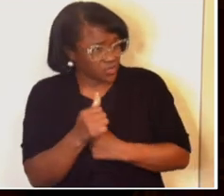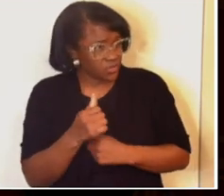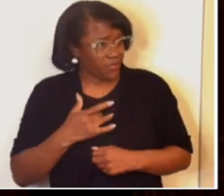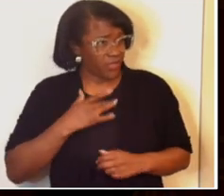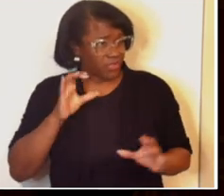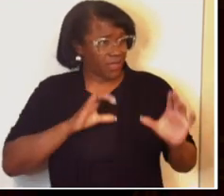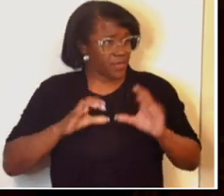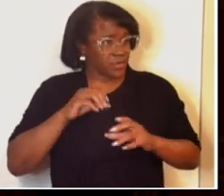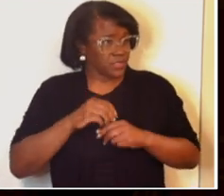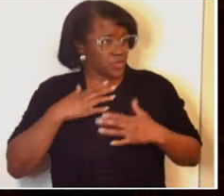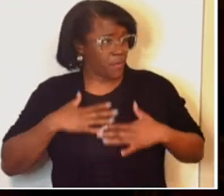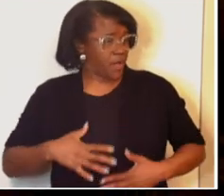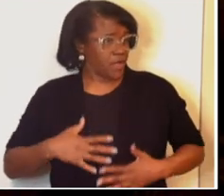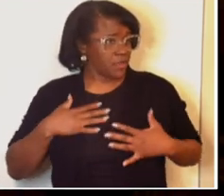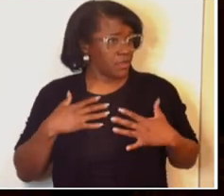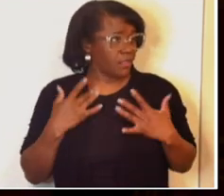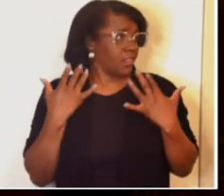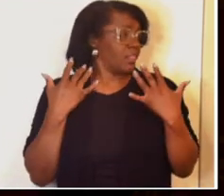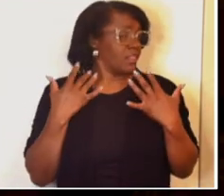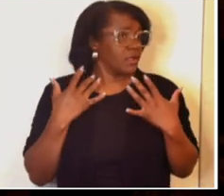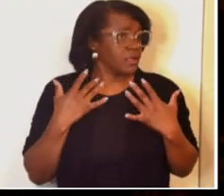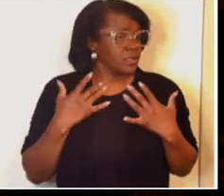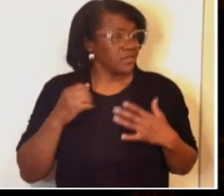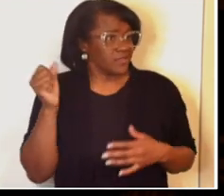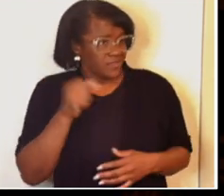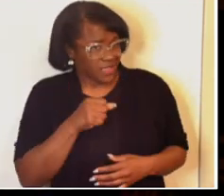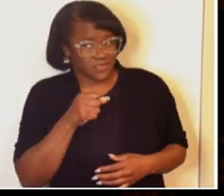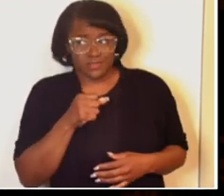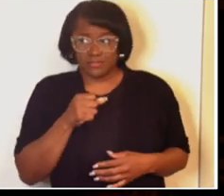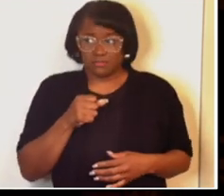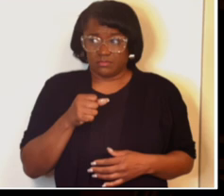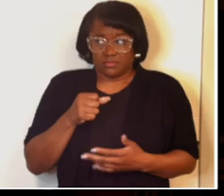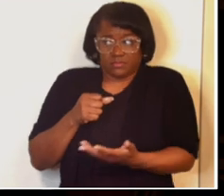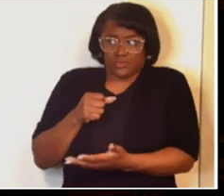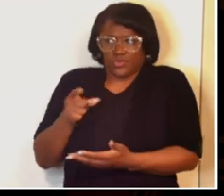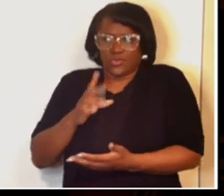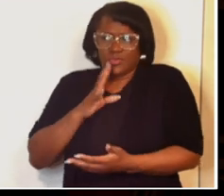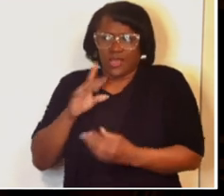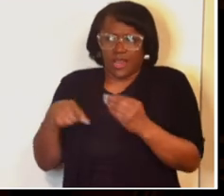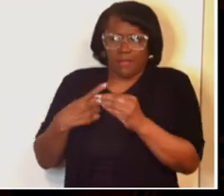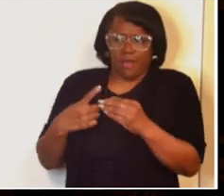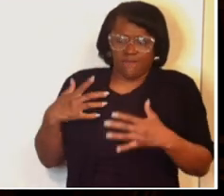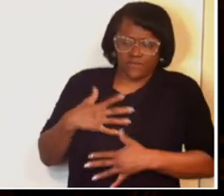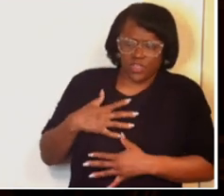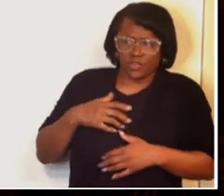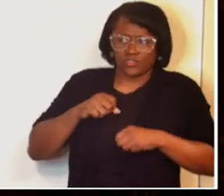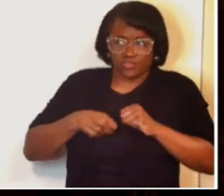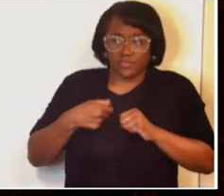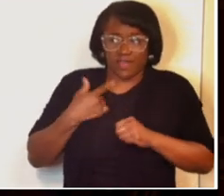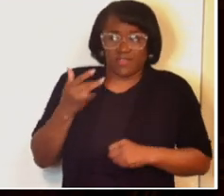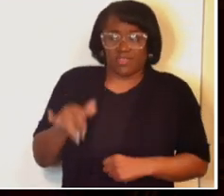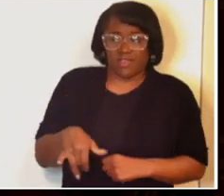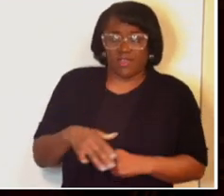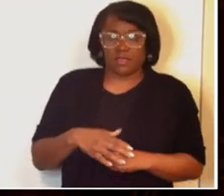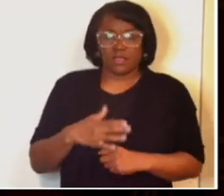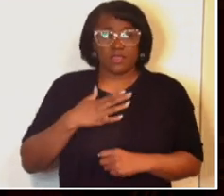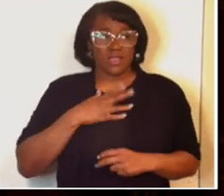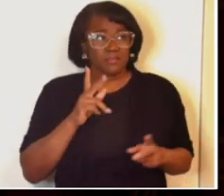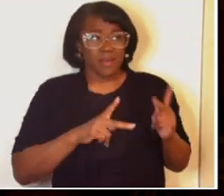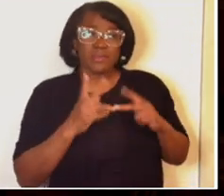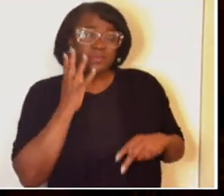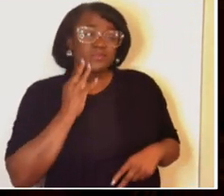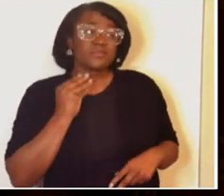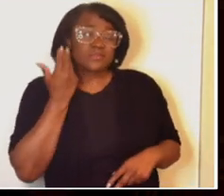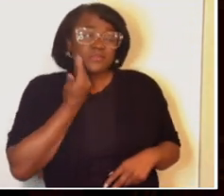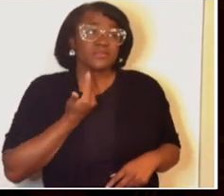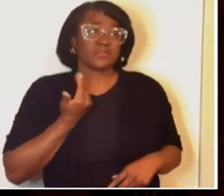unleash?" "Yes, if you're talking about fear and grief, I felt all of it." "So my people experience that all the time, and their